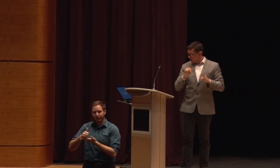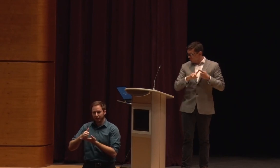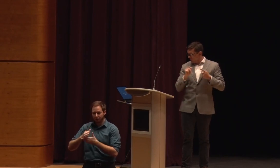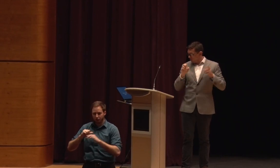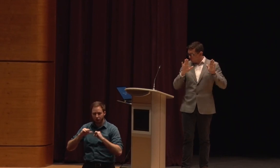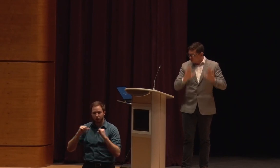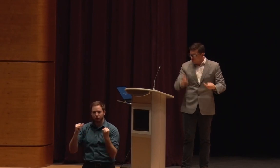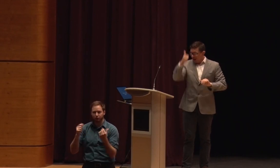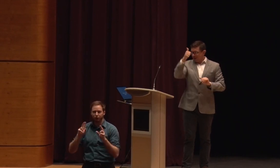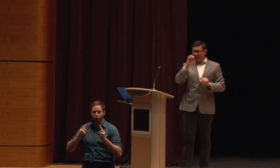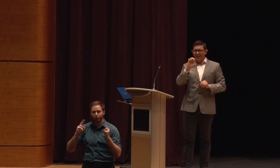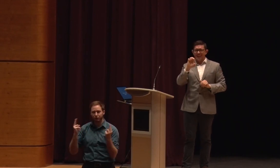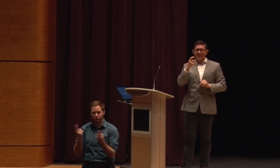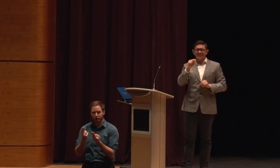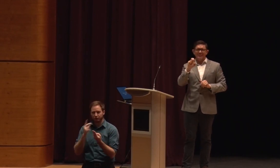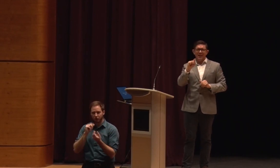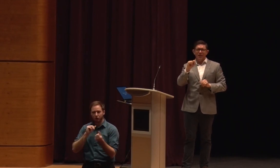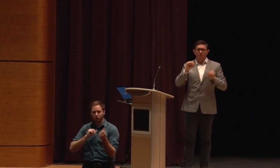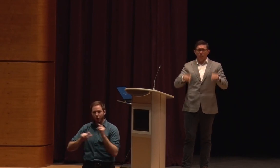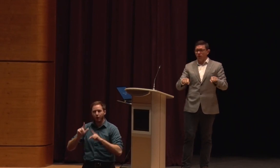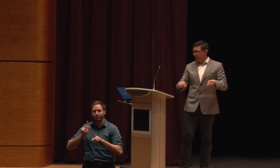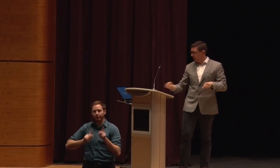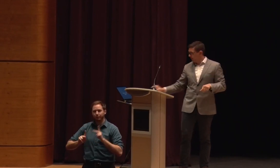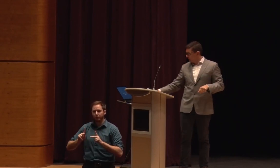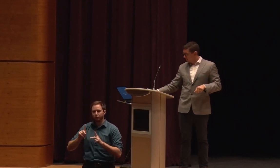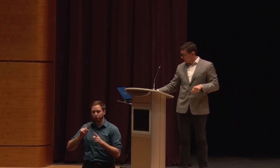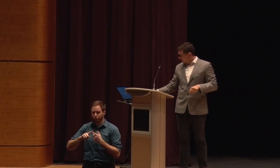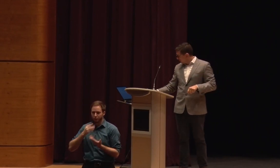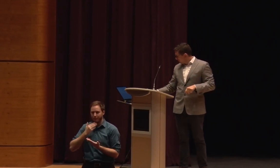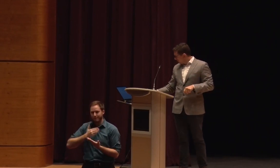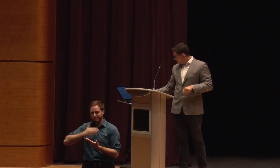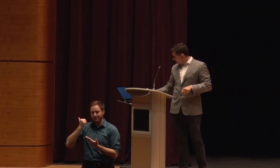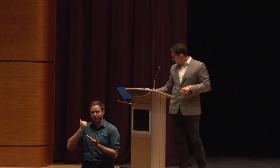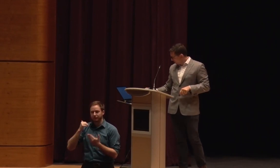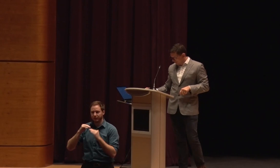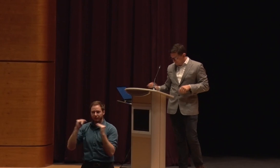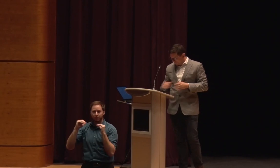universally understood amongst all people to the greatest extent possible.